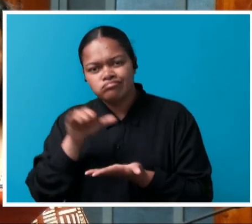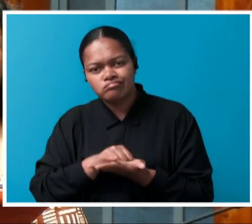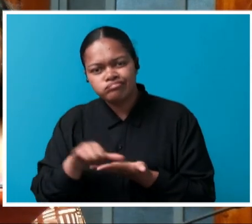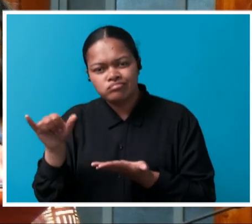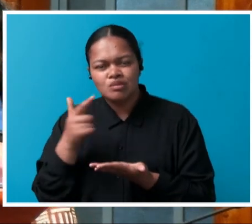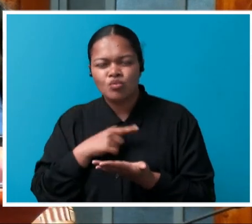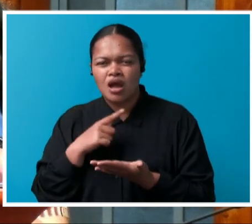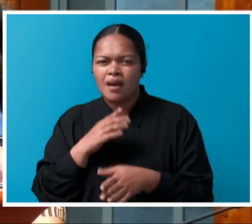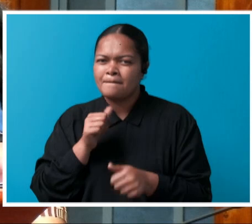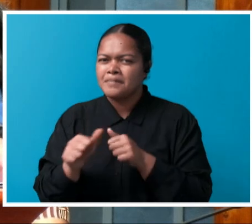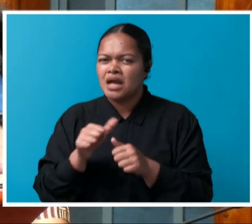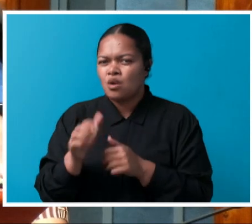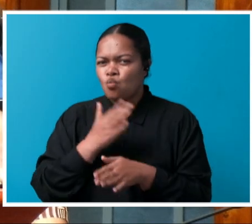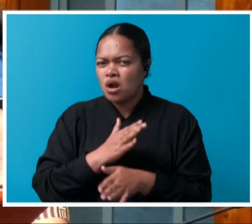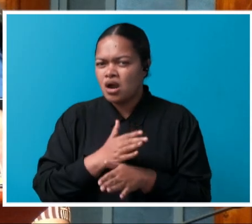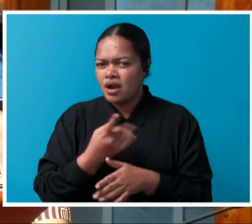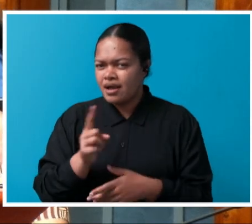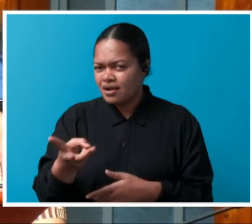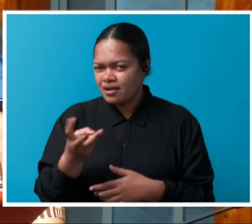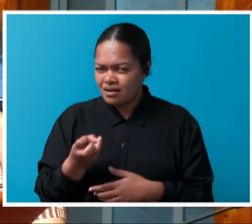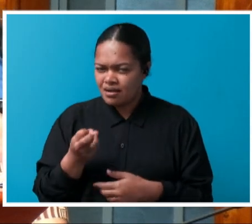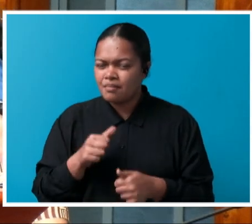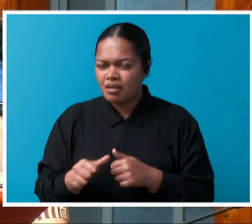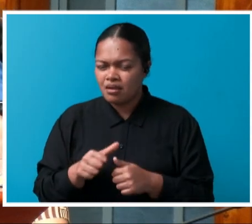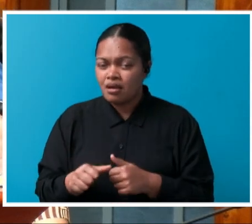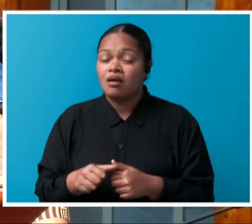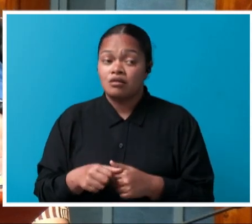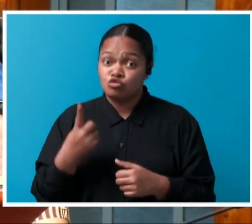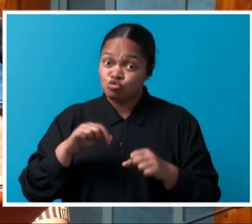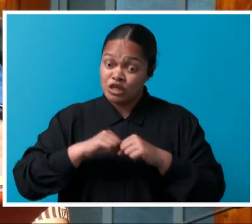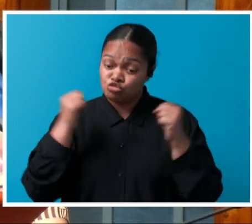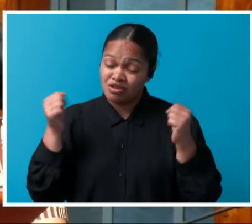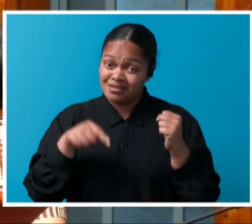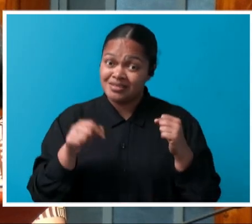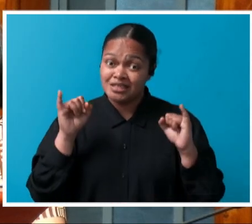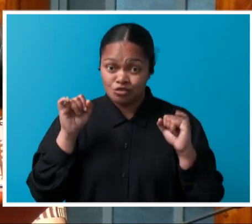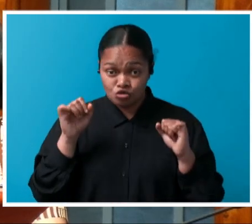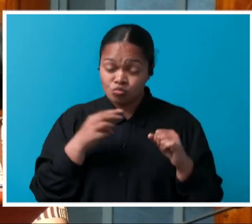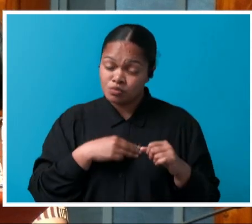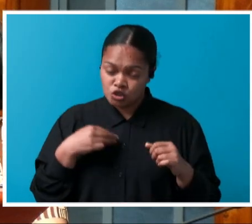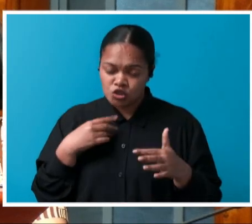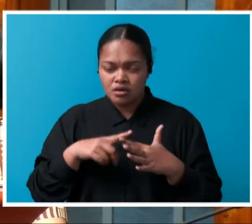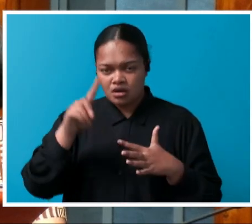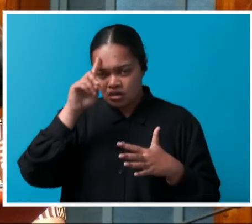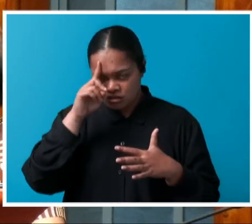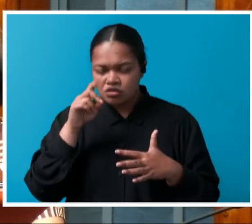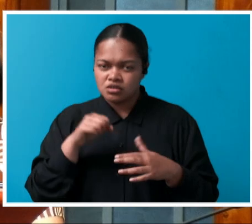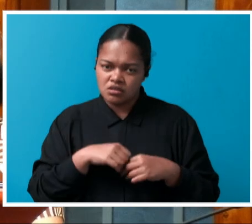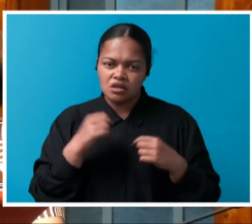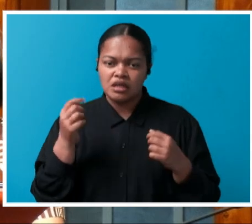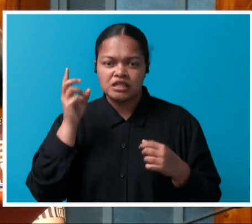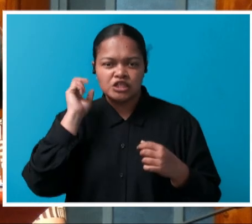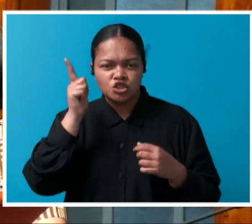job offers and increased remuneration. And to address these challenges, the Ministry of Education has had to address teacher